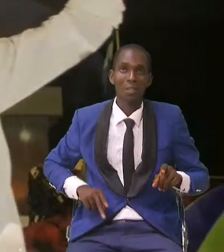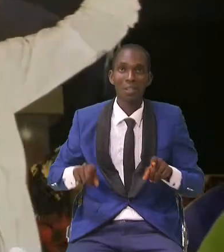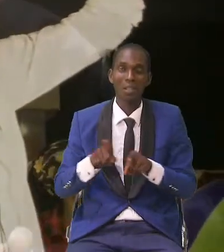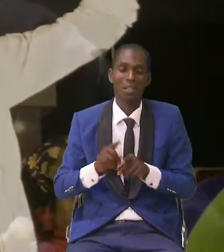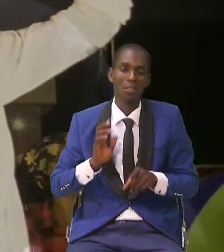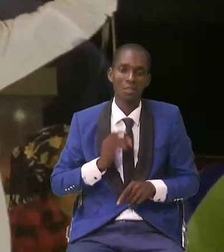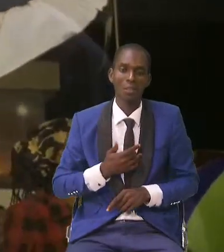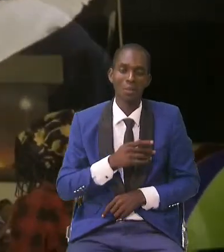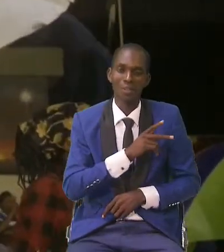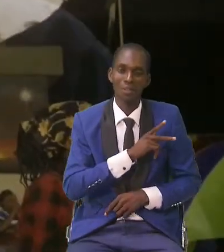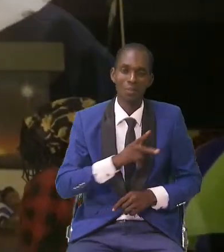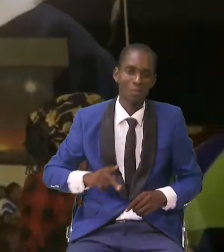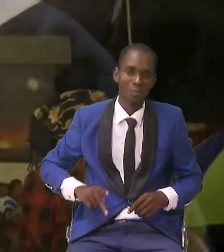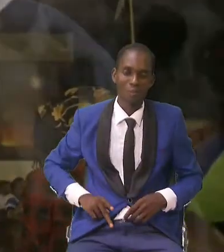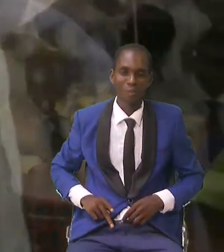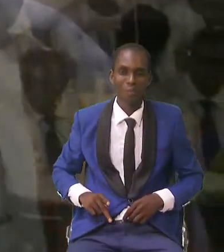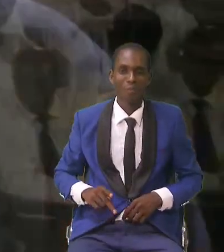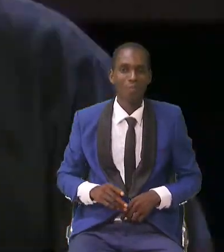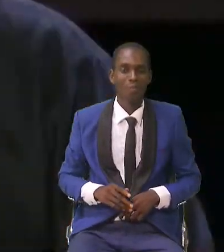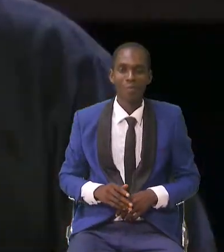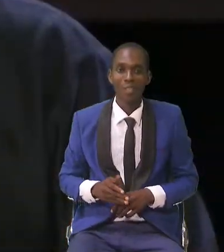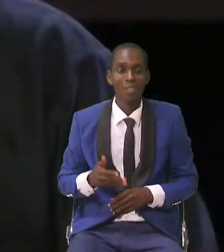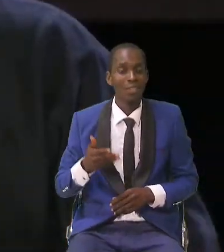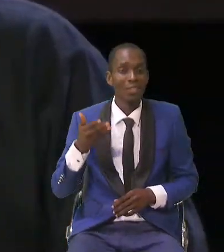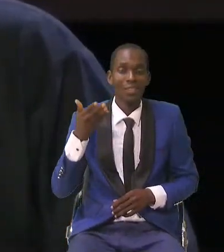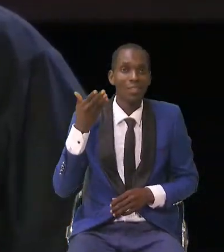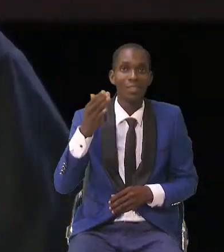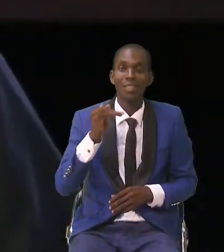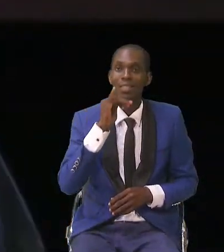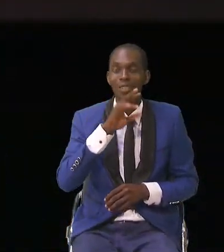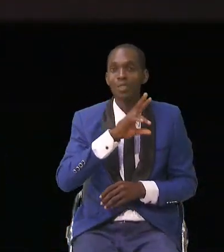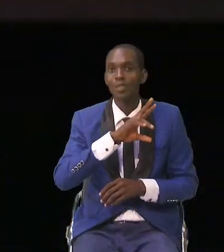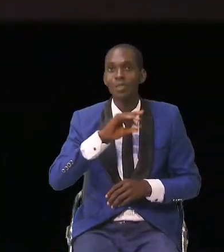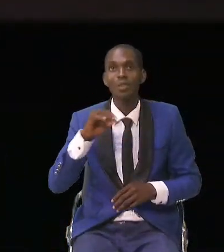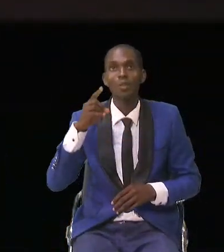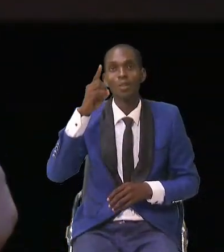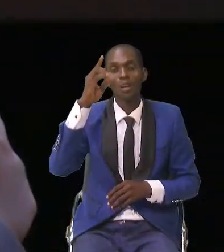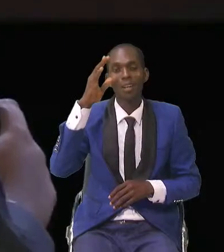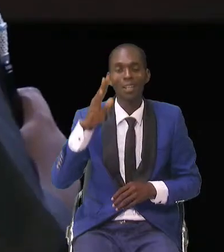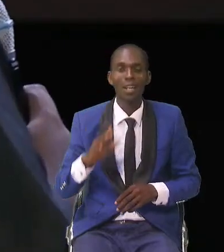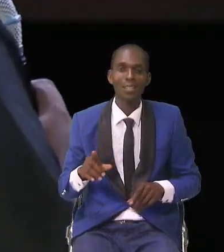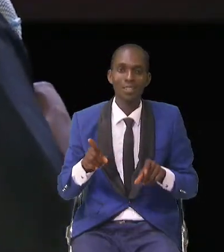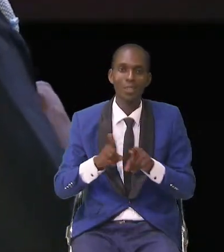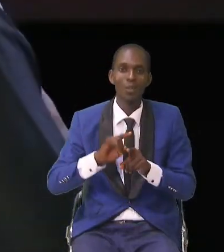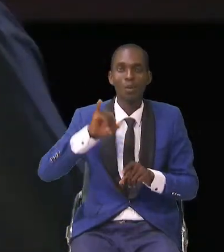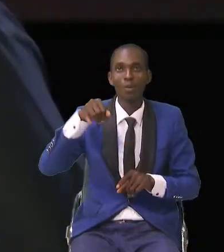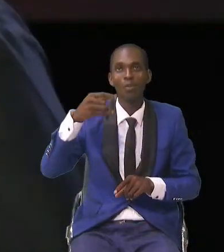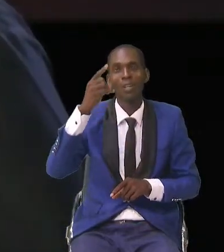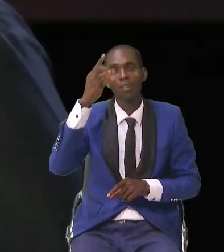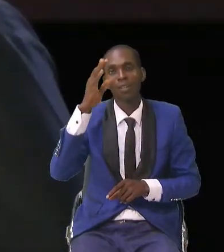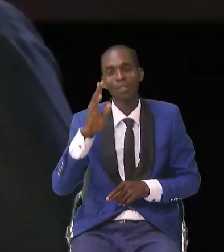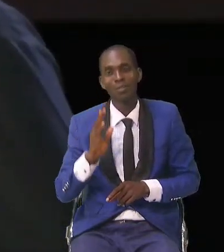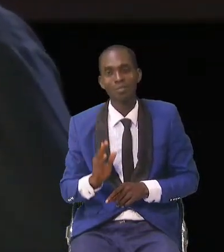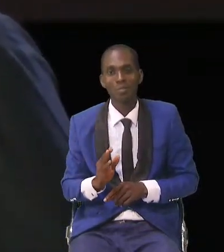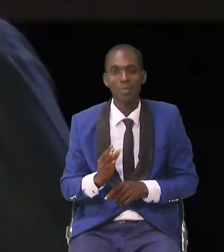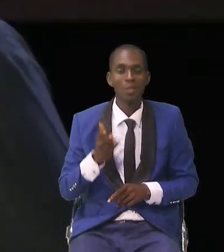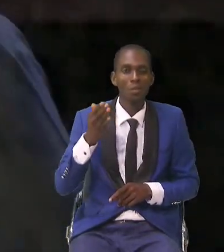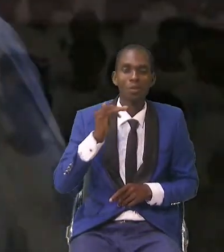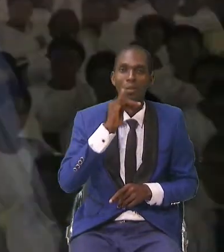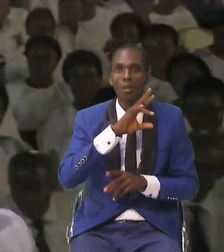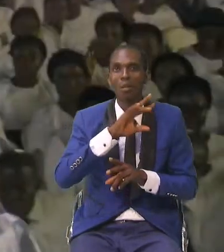Our God, no king like our king. I think you know this. You say, there's no God like Jehovah.